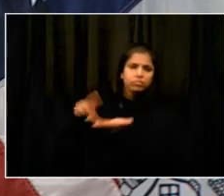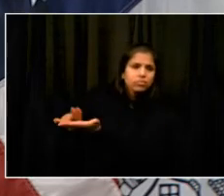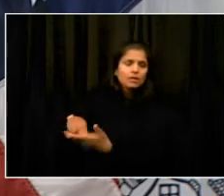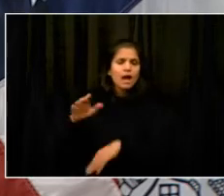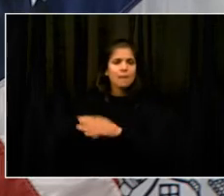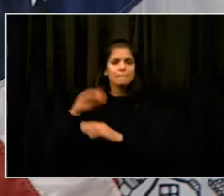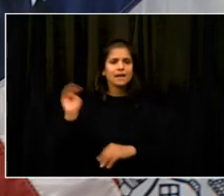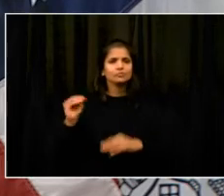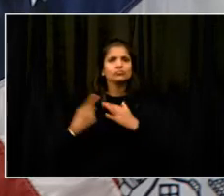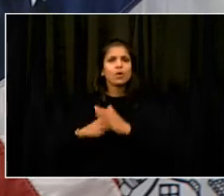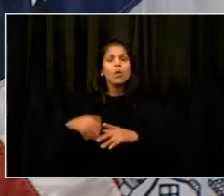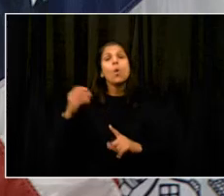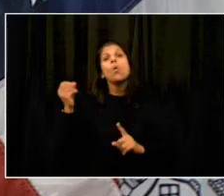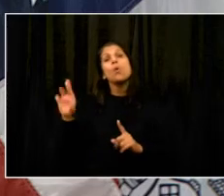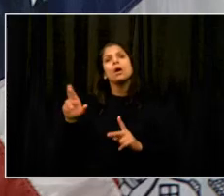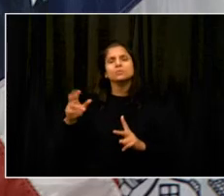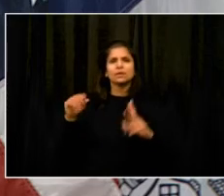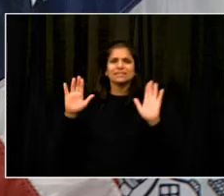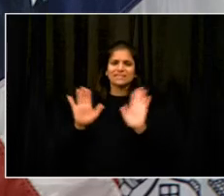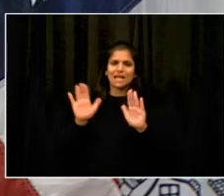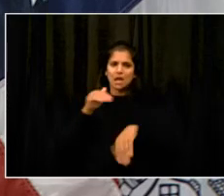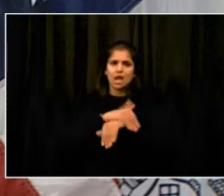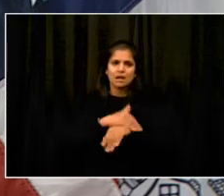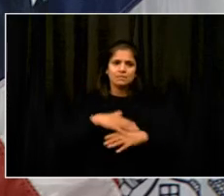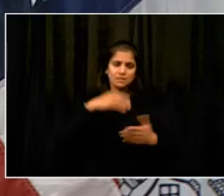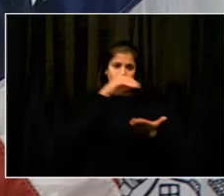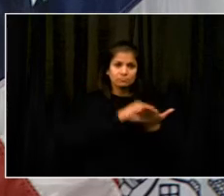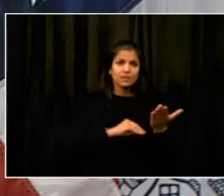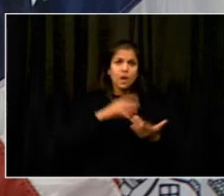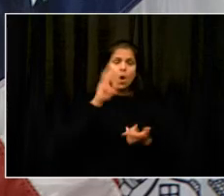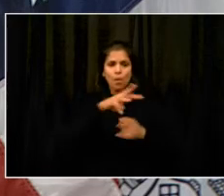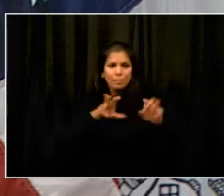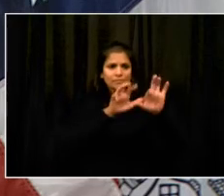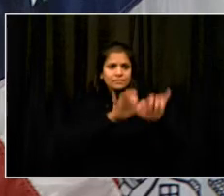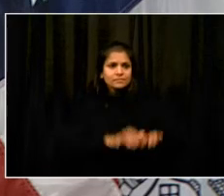right before kids first arrive in school.